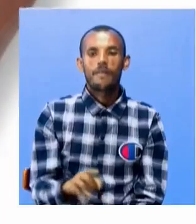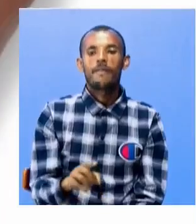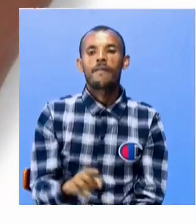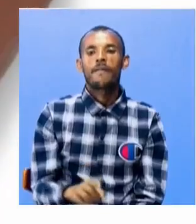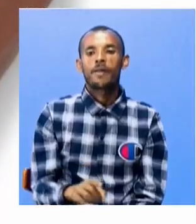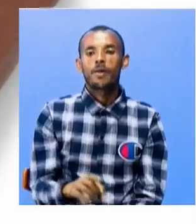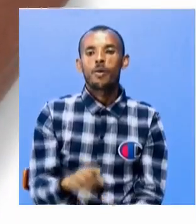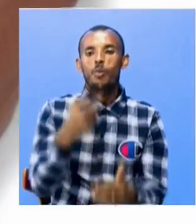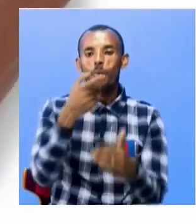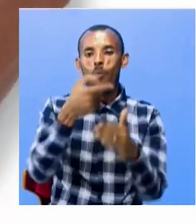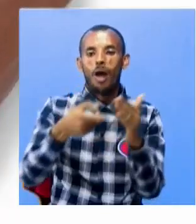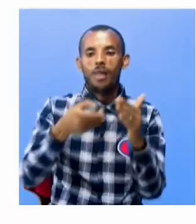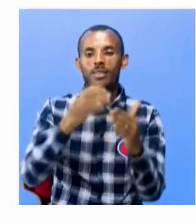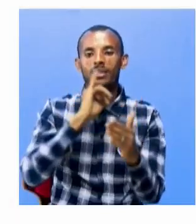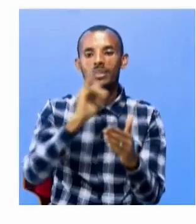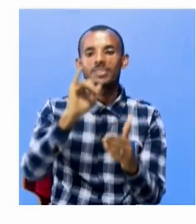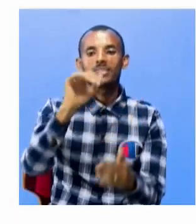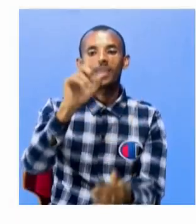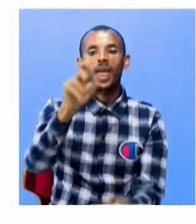Then